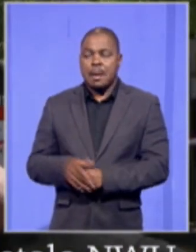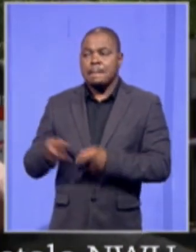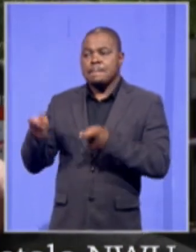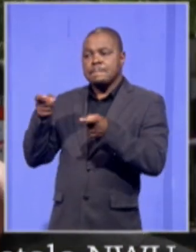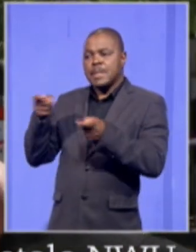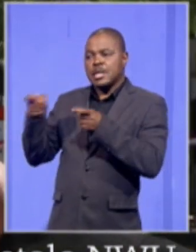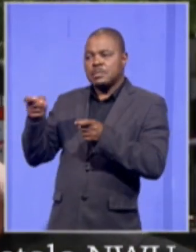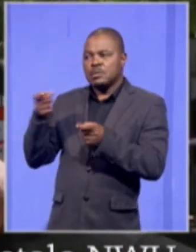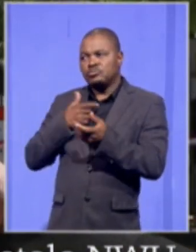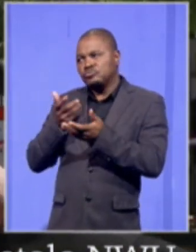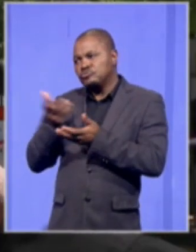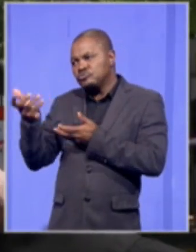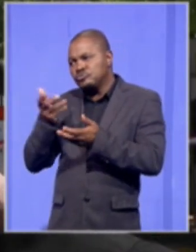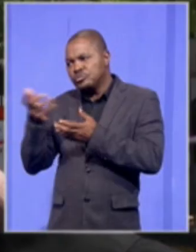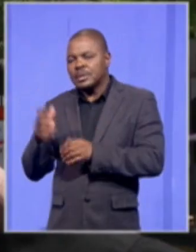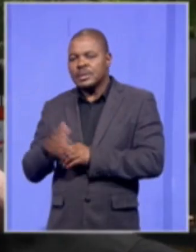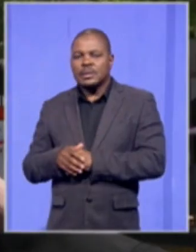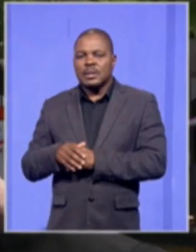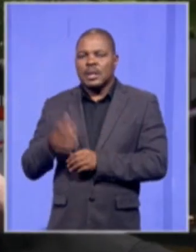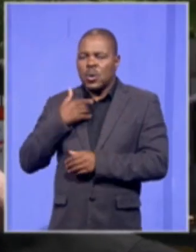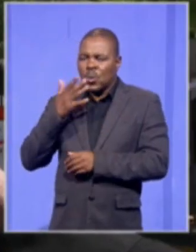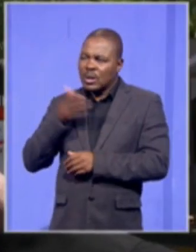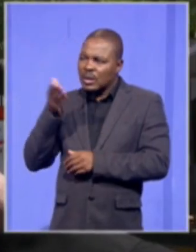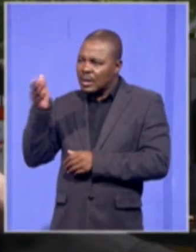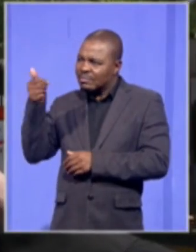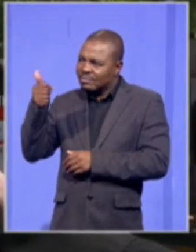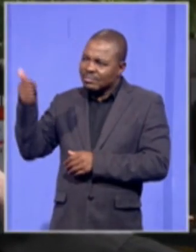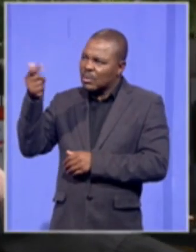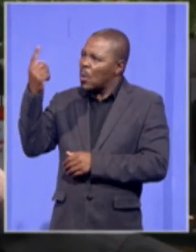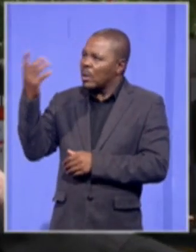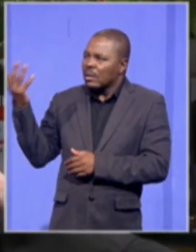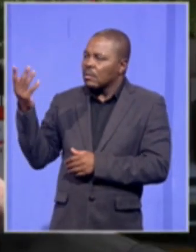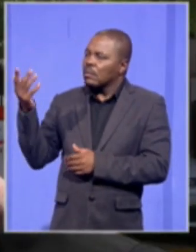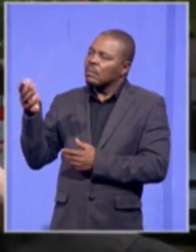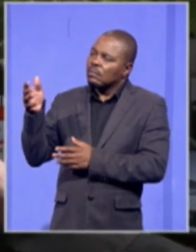management. I don't know who from management, but someone who can refund fela